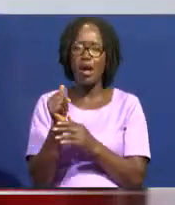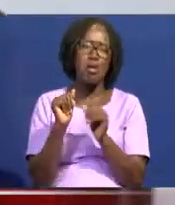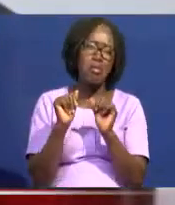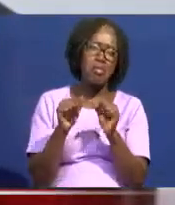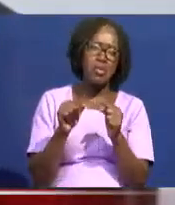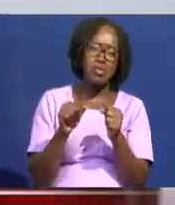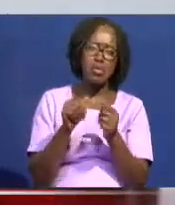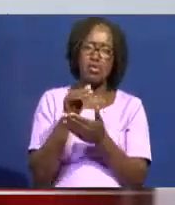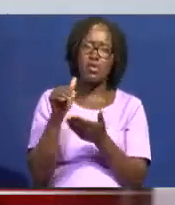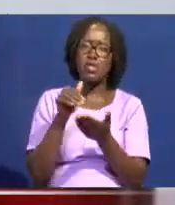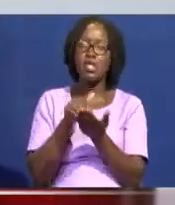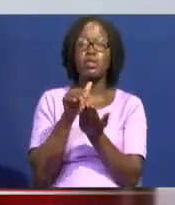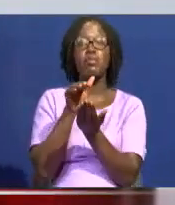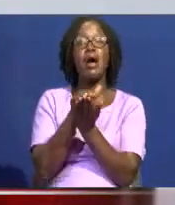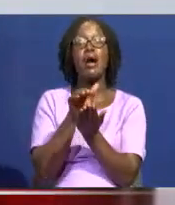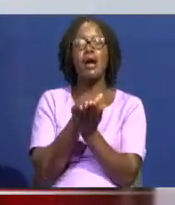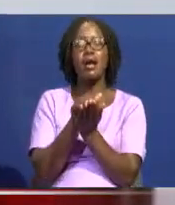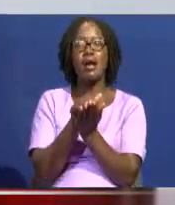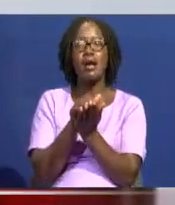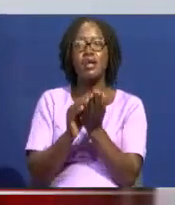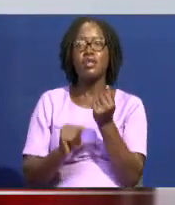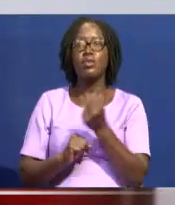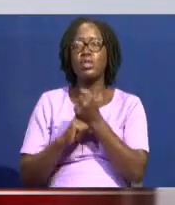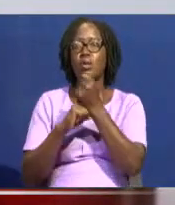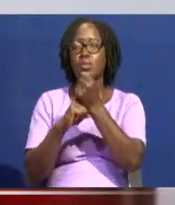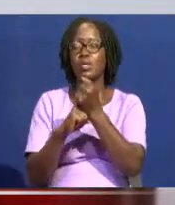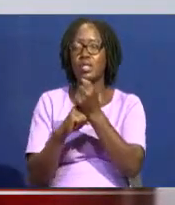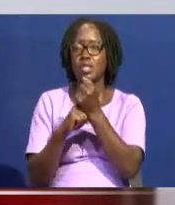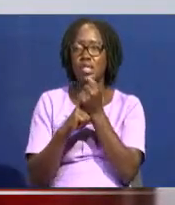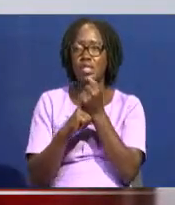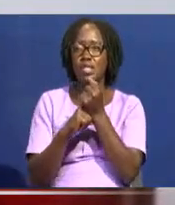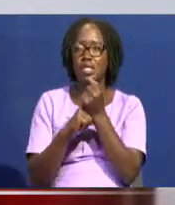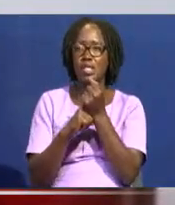for central bank to support